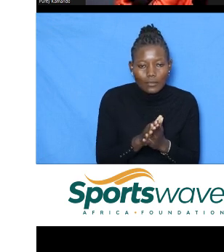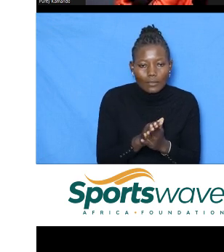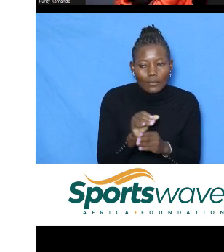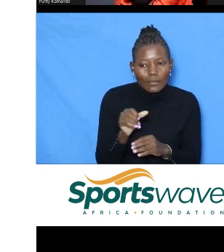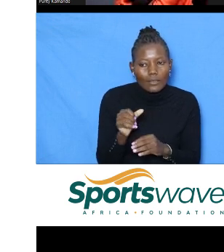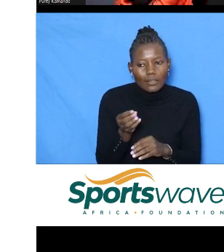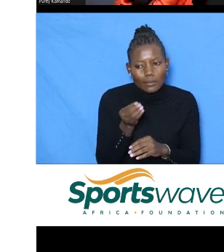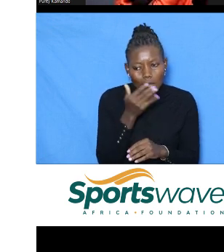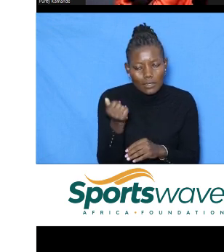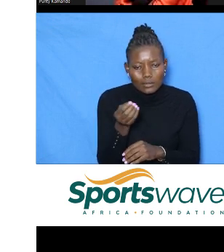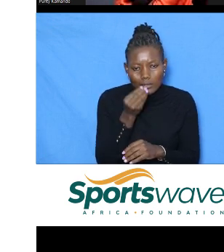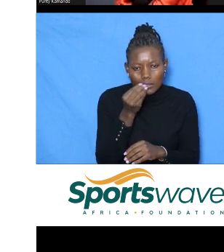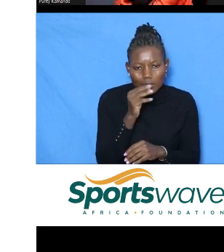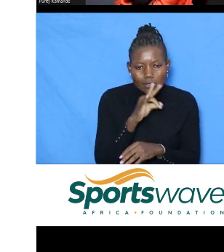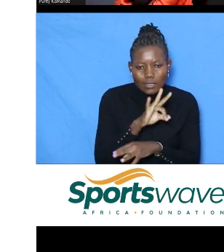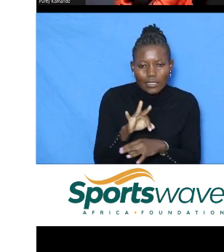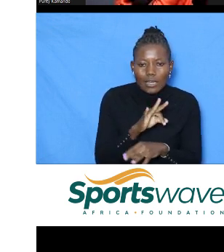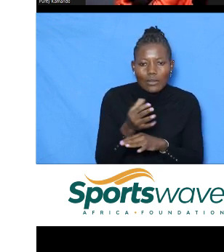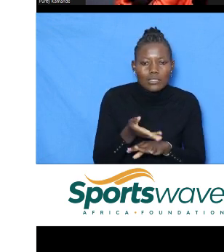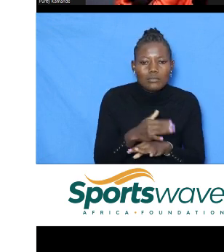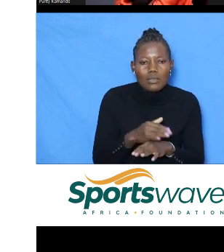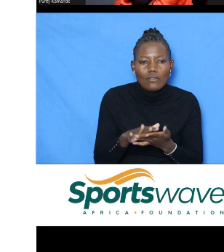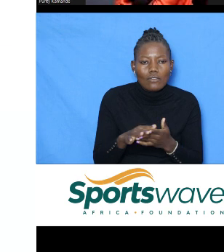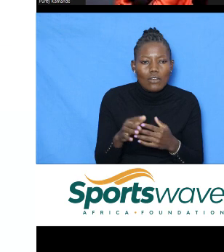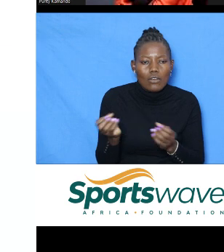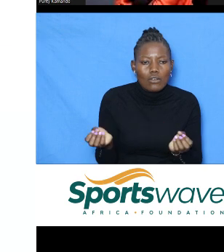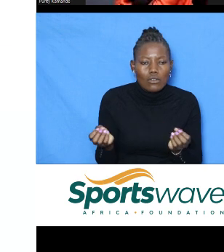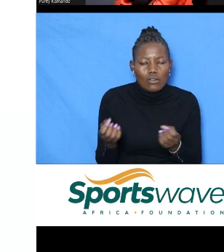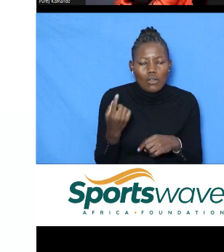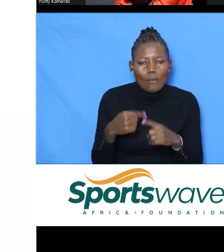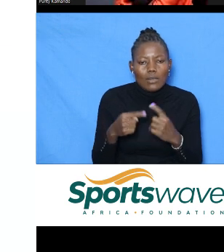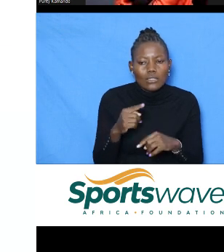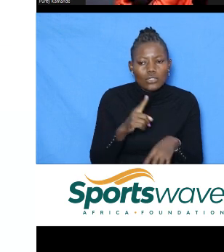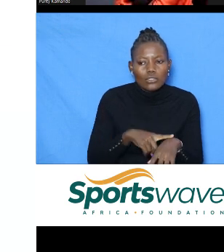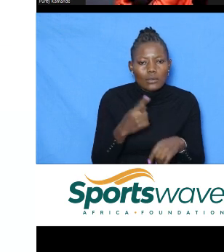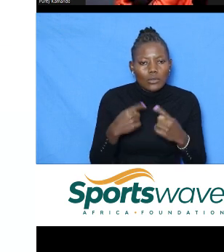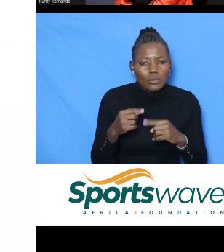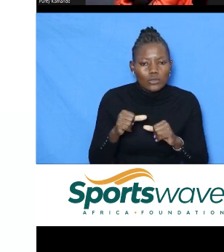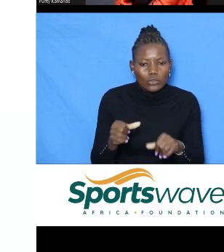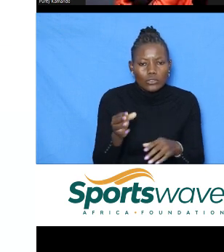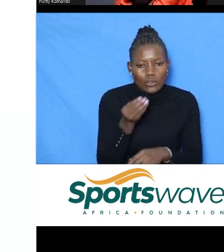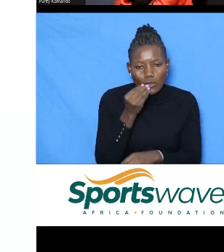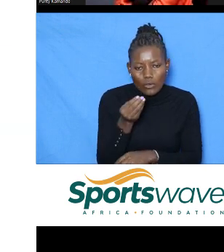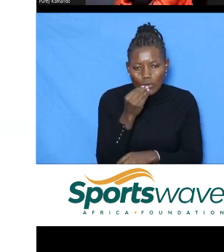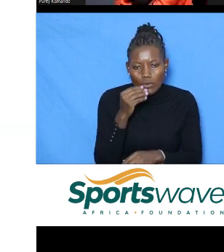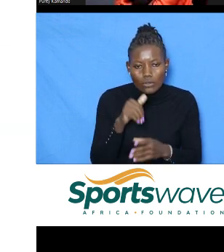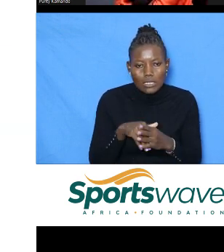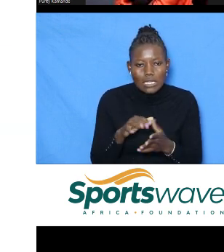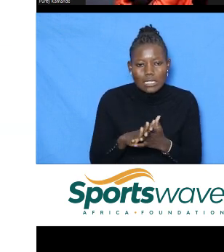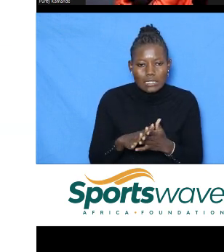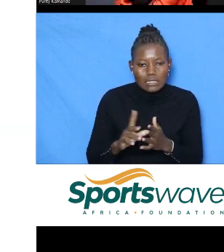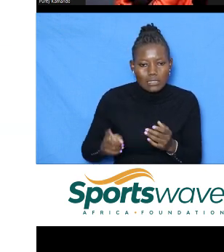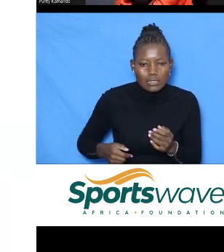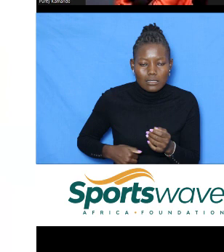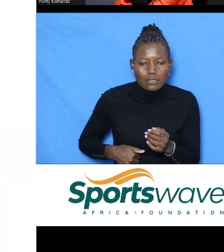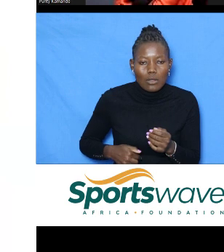3 hours before an event, so that at least by the time an event or the competition is taking place, the food or the stomach has been able to